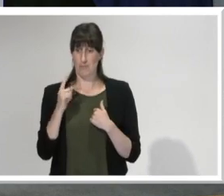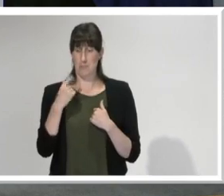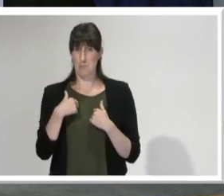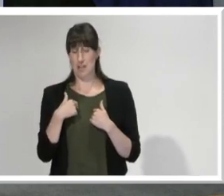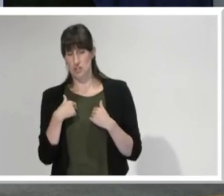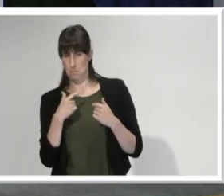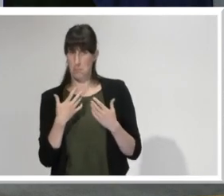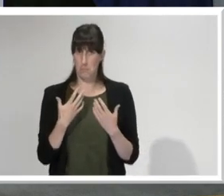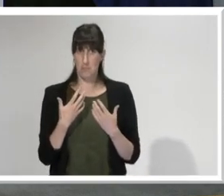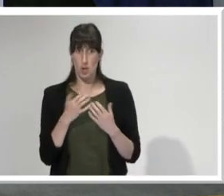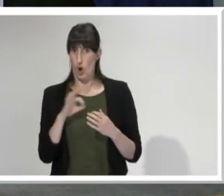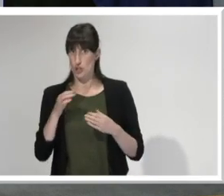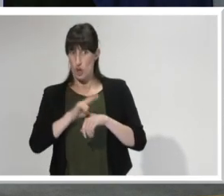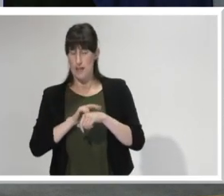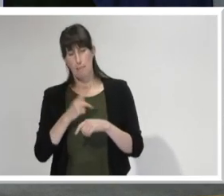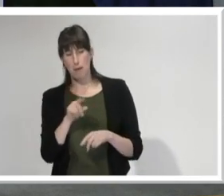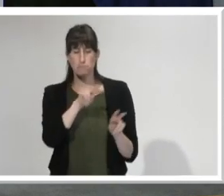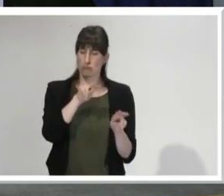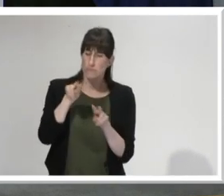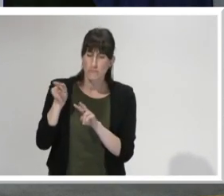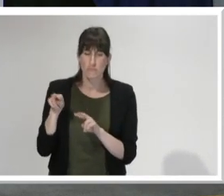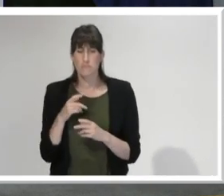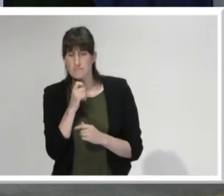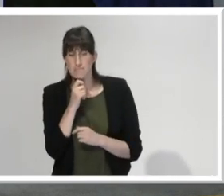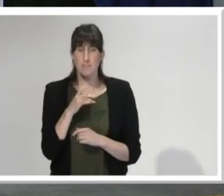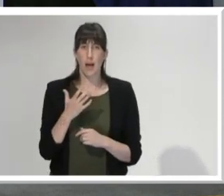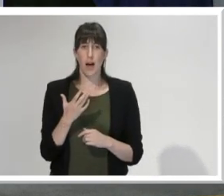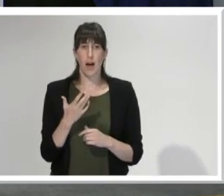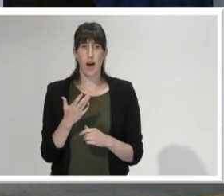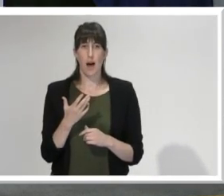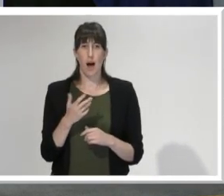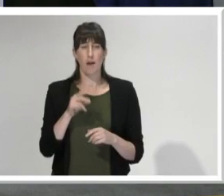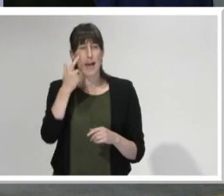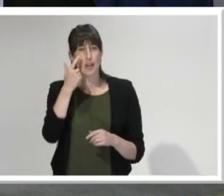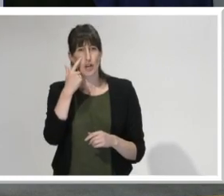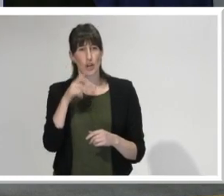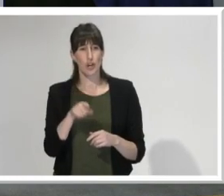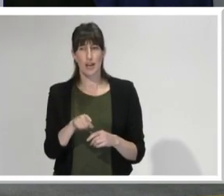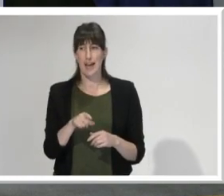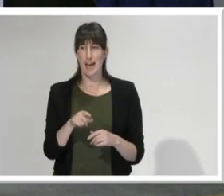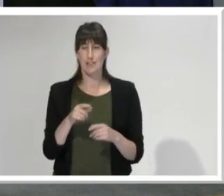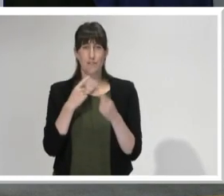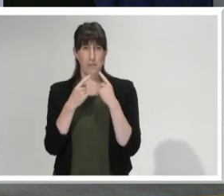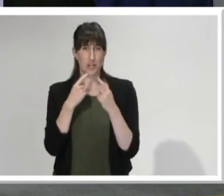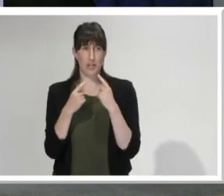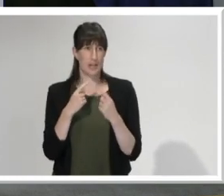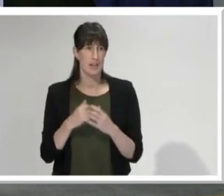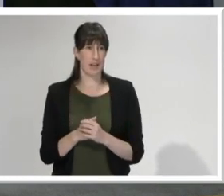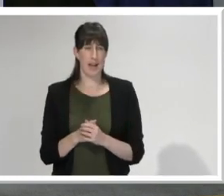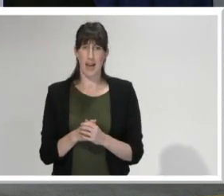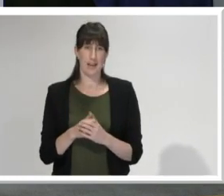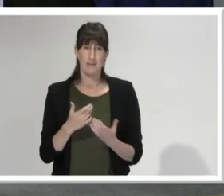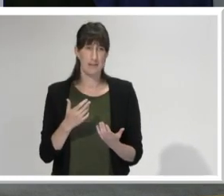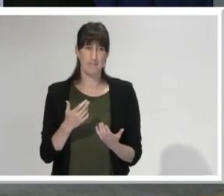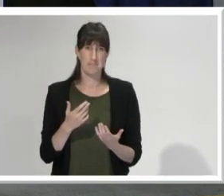cluster maps, in some cases that's where you have more than one person who has it, as opposed to not knowing at all where it came from. The cargo case linked to the